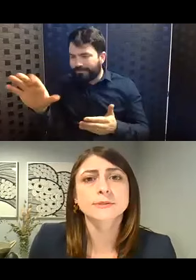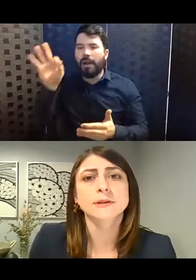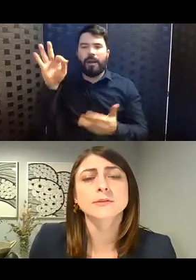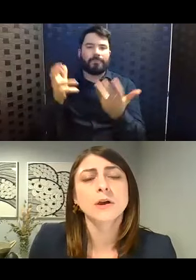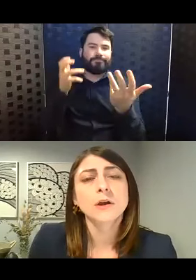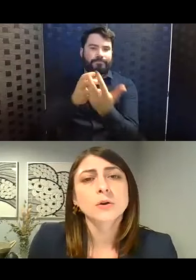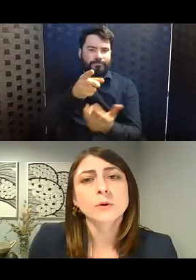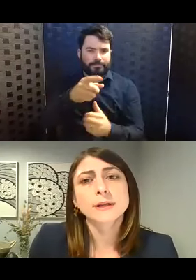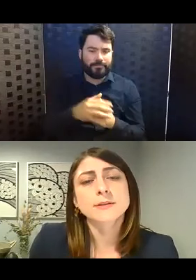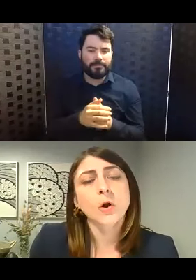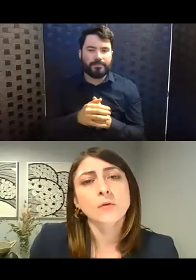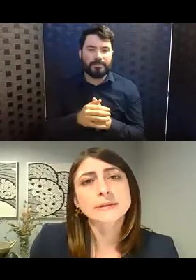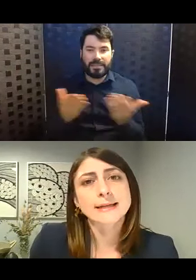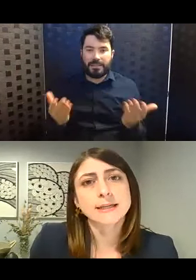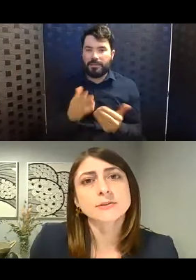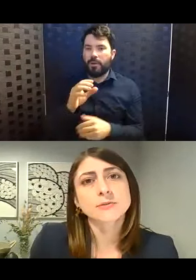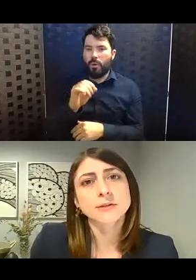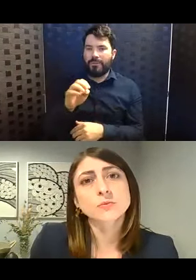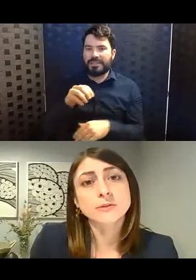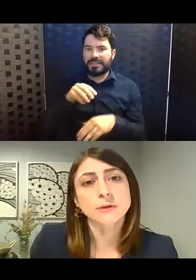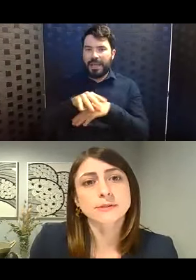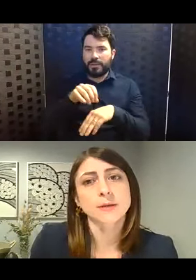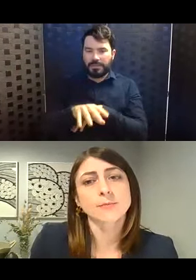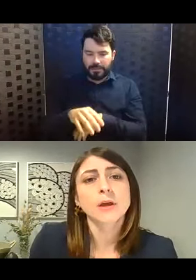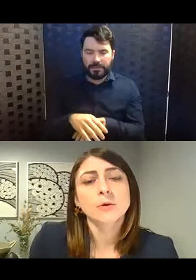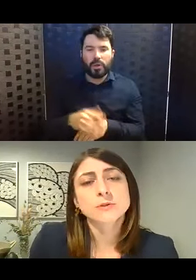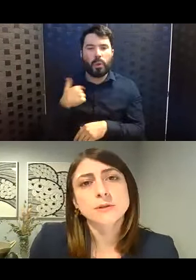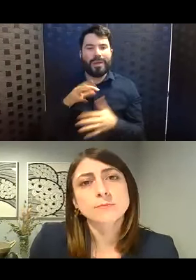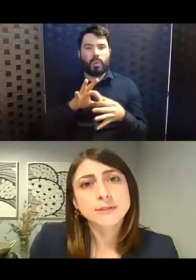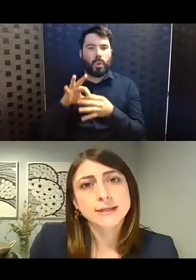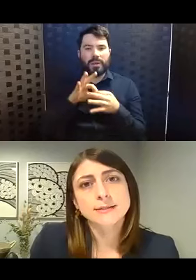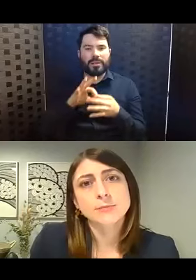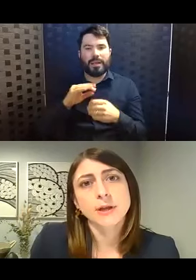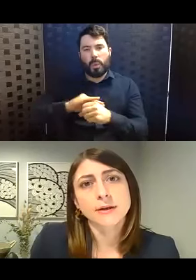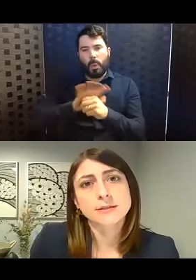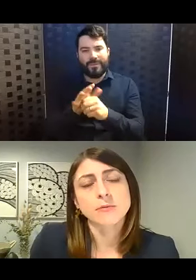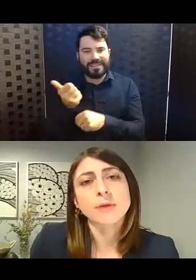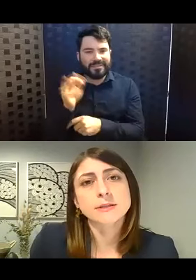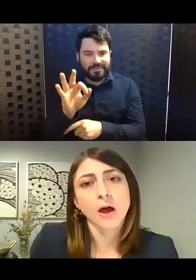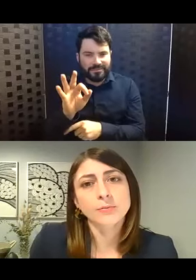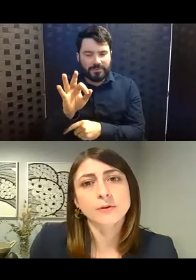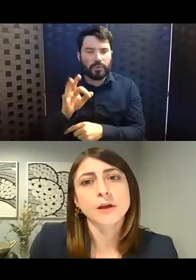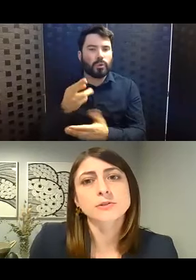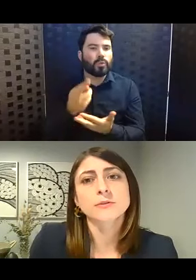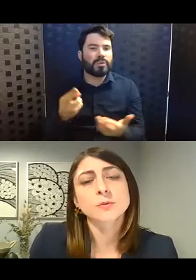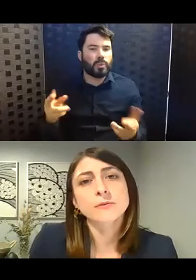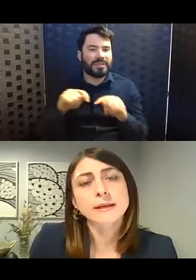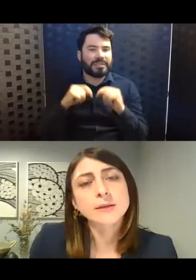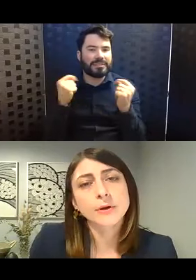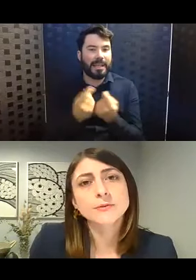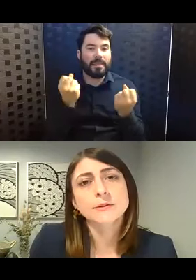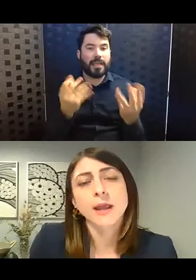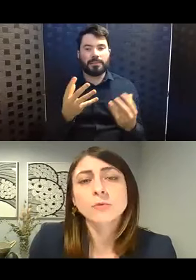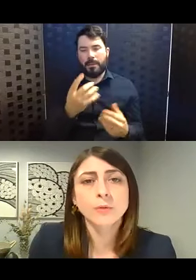Workplace Resilience coordinates the COVID-19 Stress Resource Team, which is a multidisciplinary team of mental health professionals who